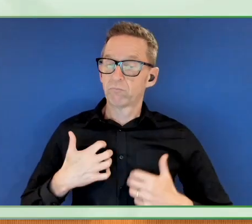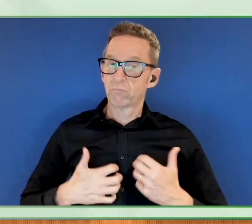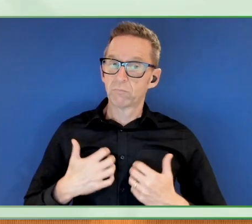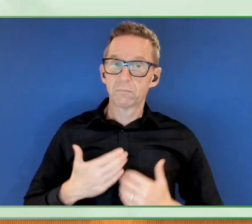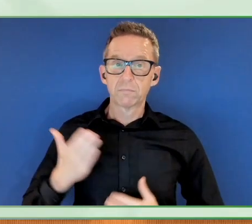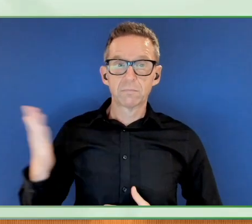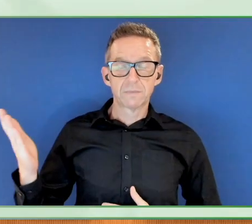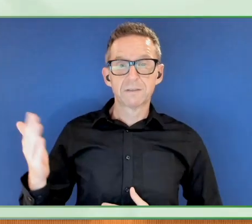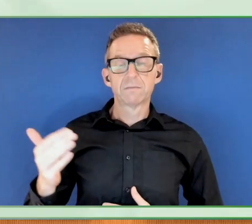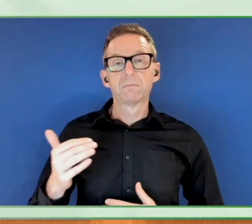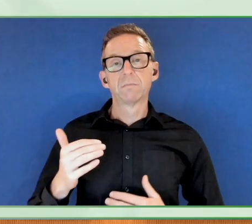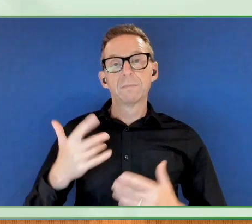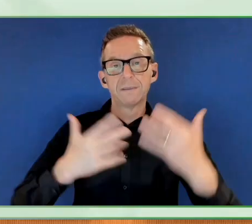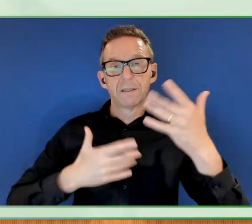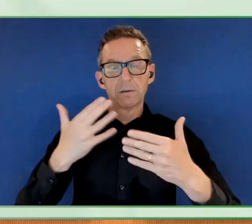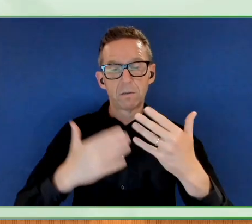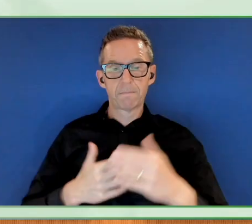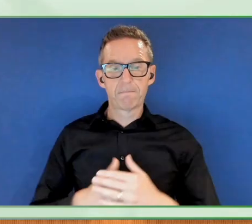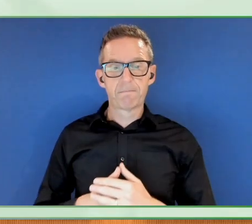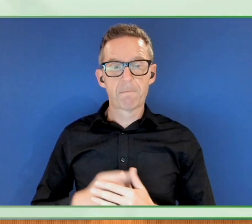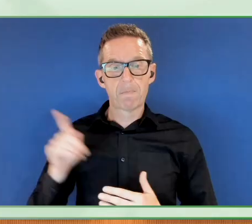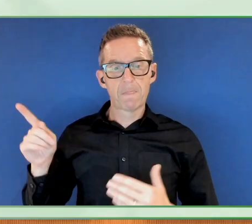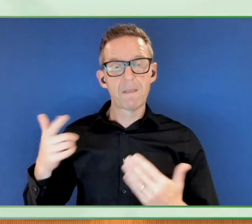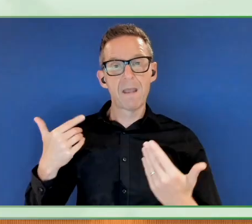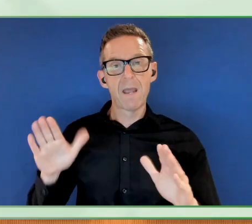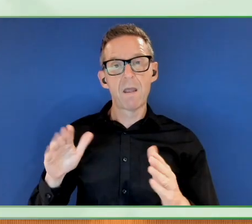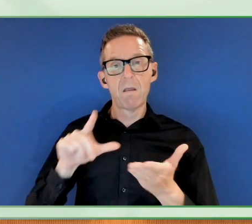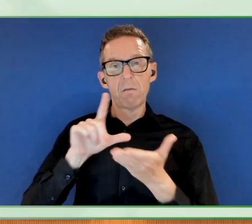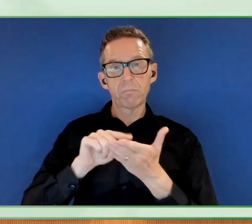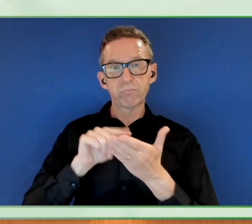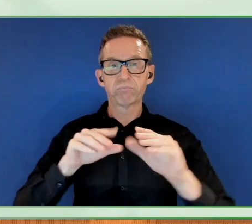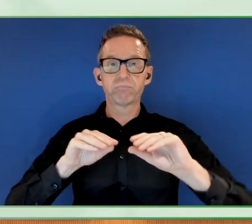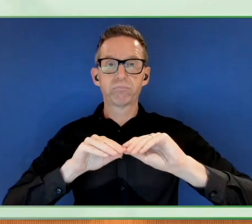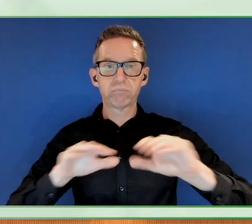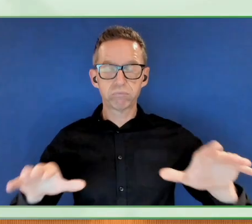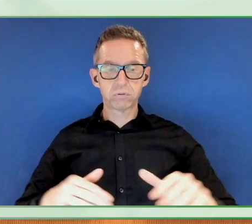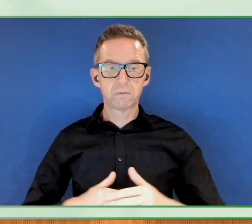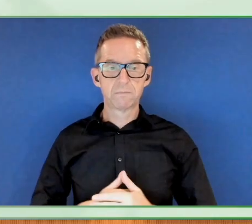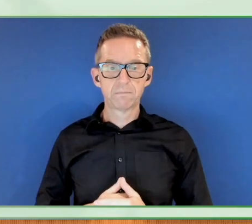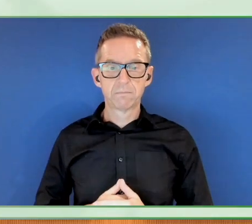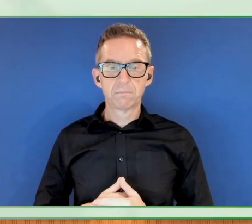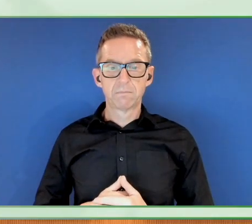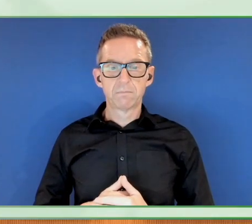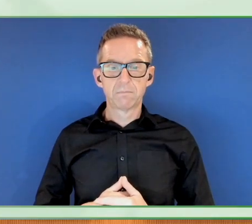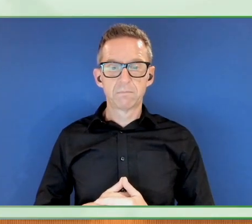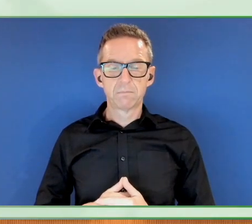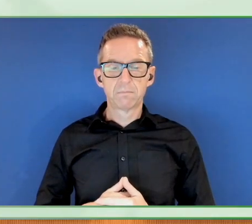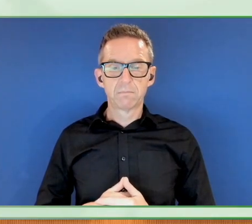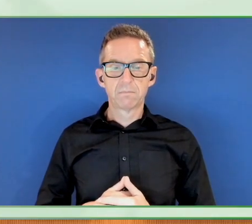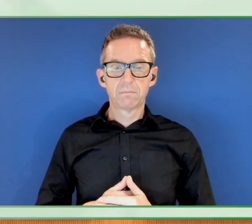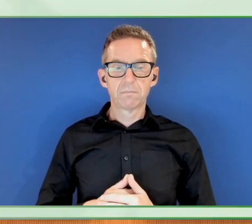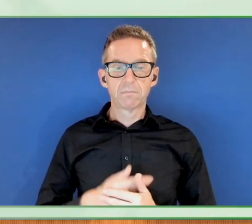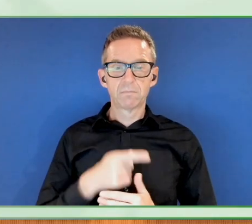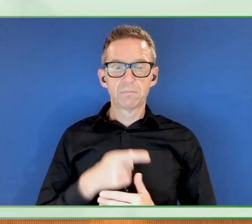the data was made publicly available with a JSON file last week. So